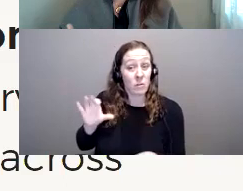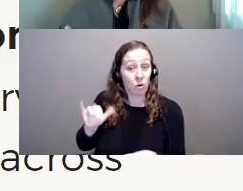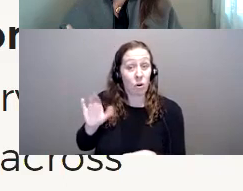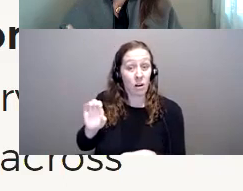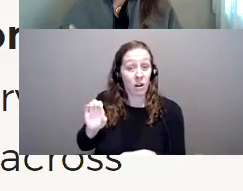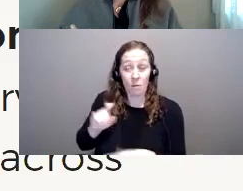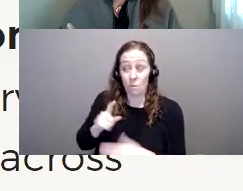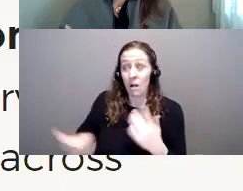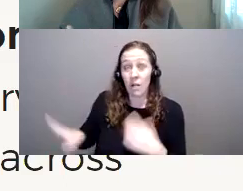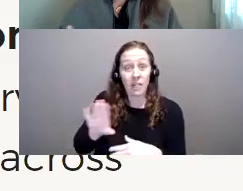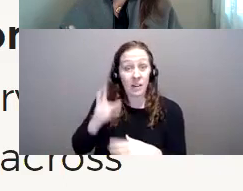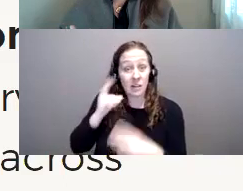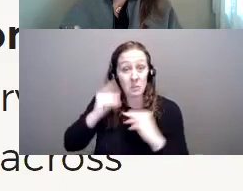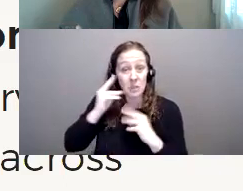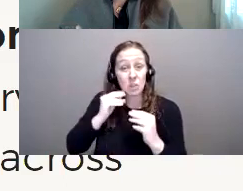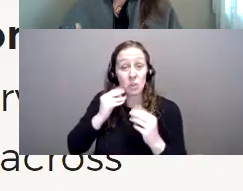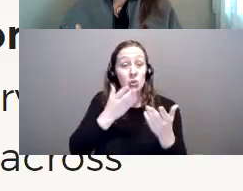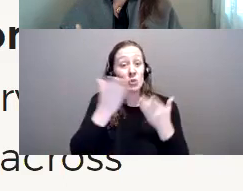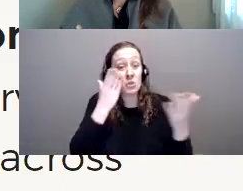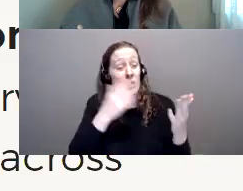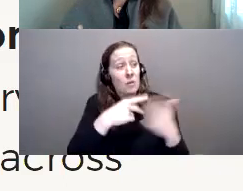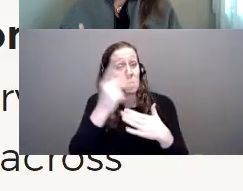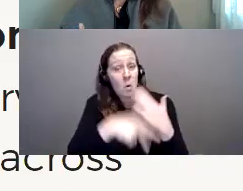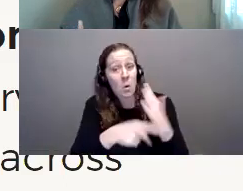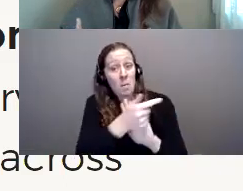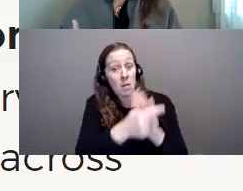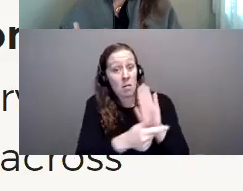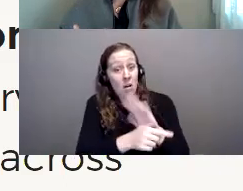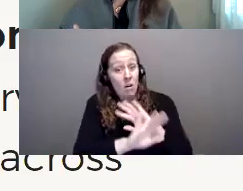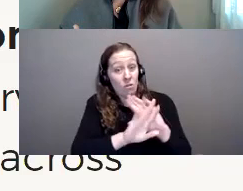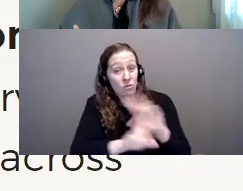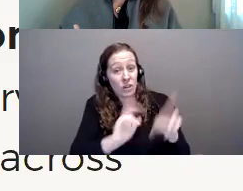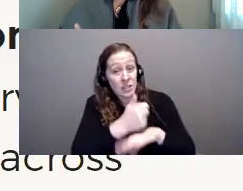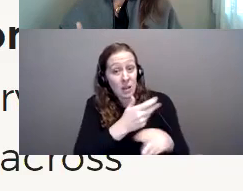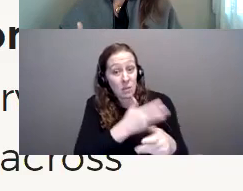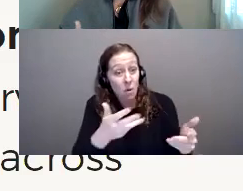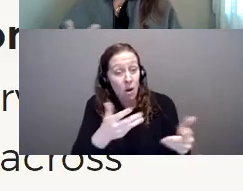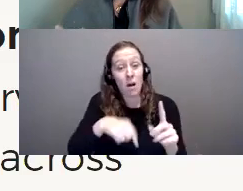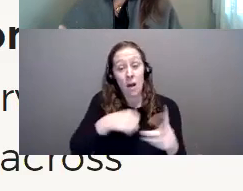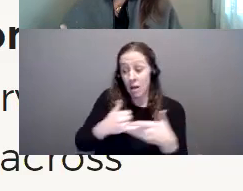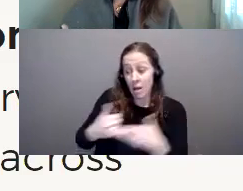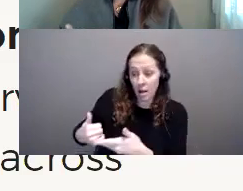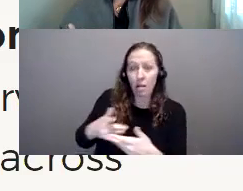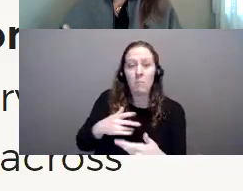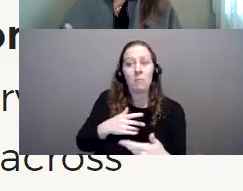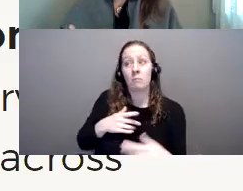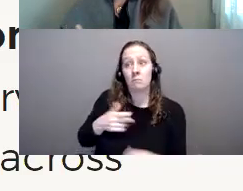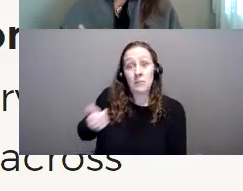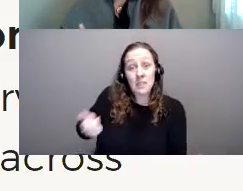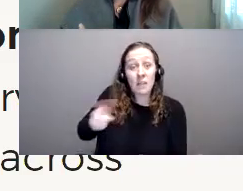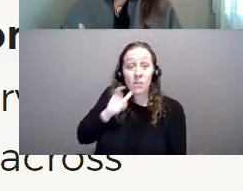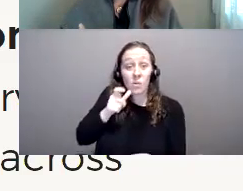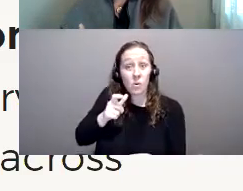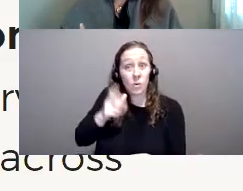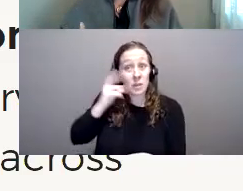services and programs and the laws that are in place to help them and their families. And as a staff member